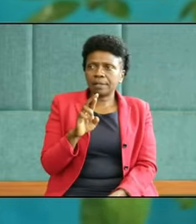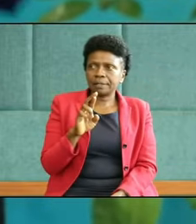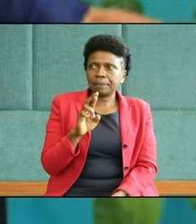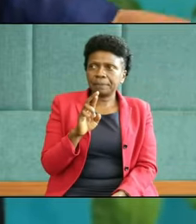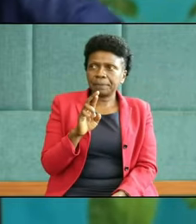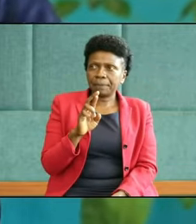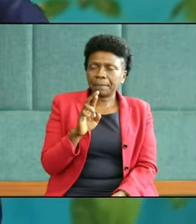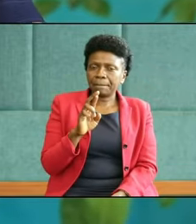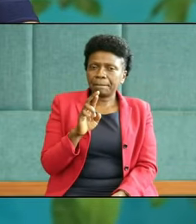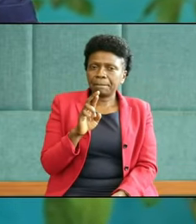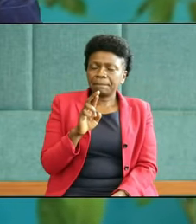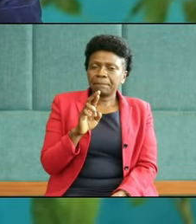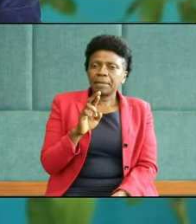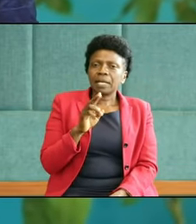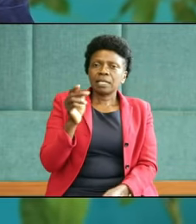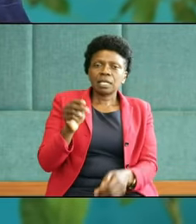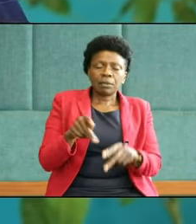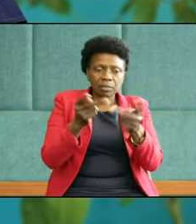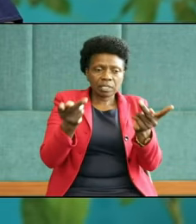headquarters of Islam.